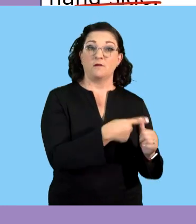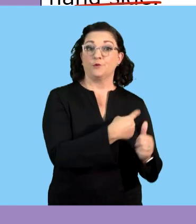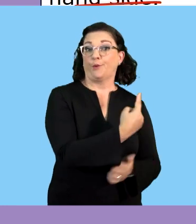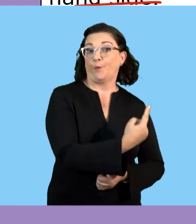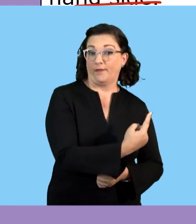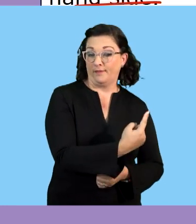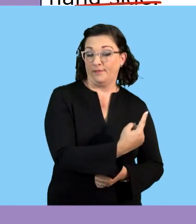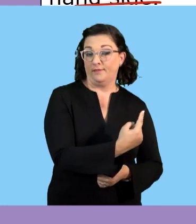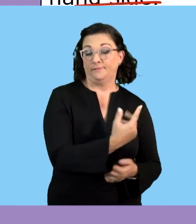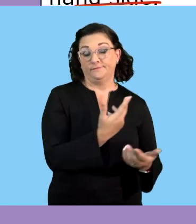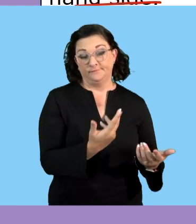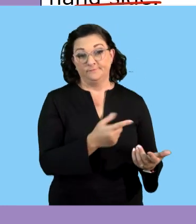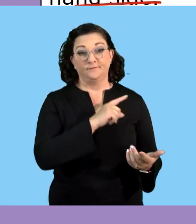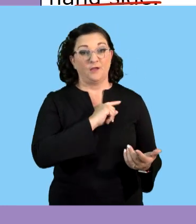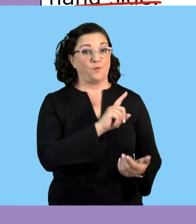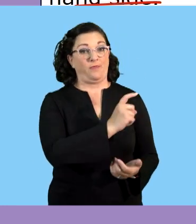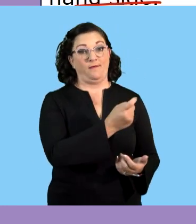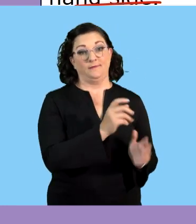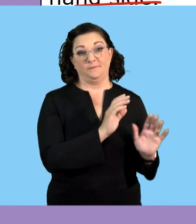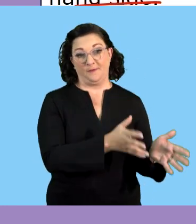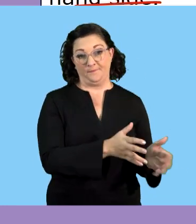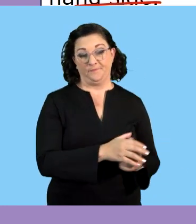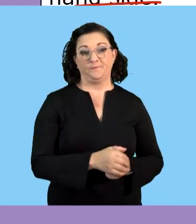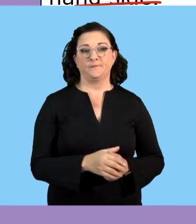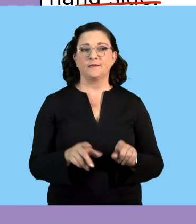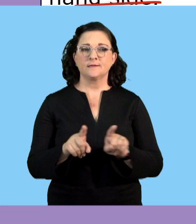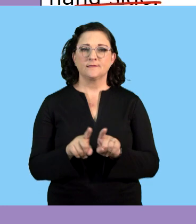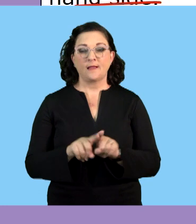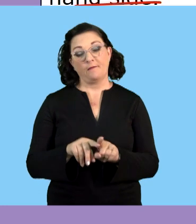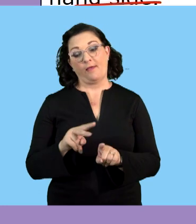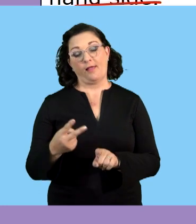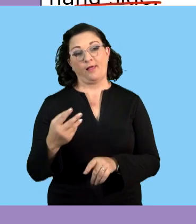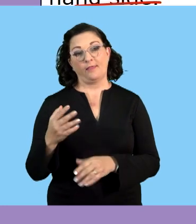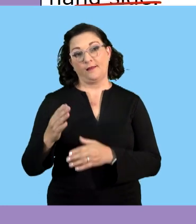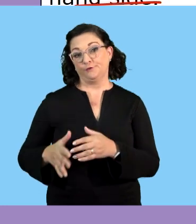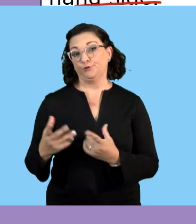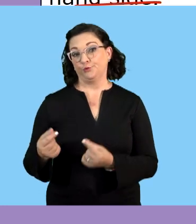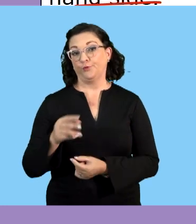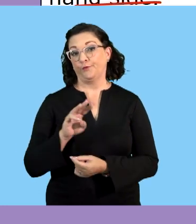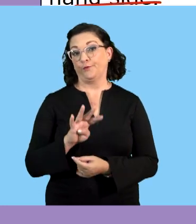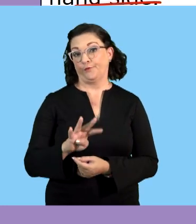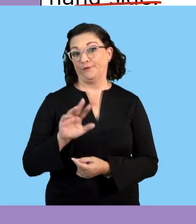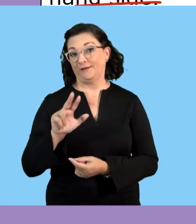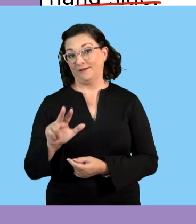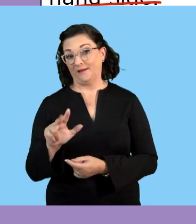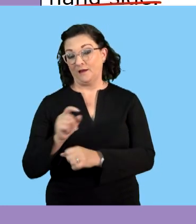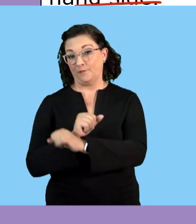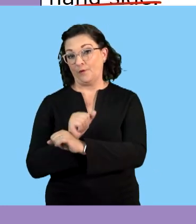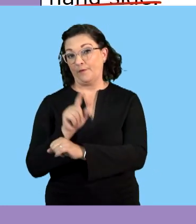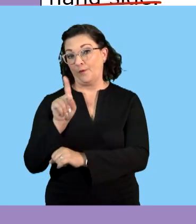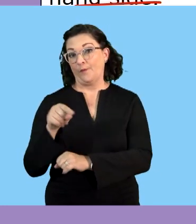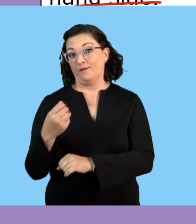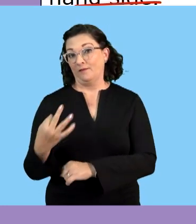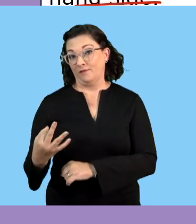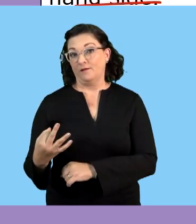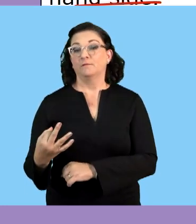that is going to leave us with just the x. And on the other side, if we say there 48 multiplied by 1/3, that